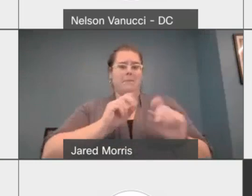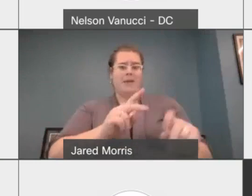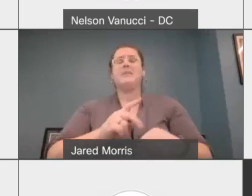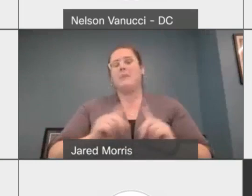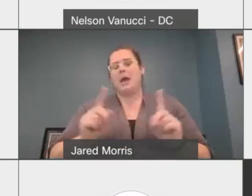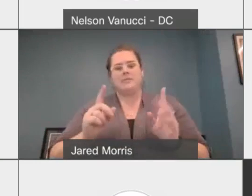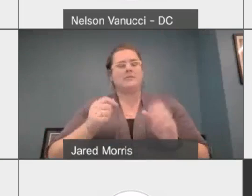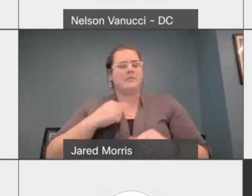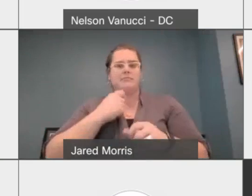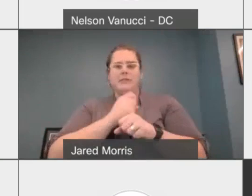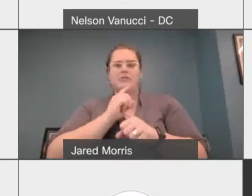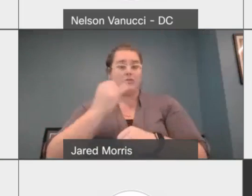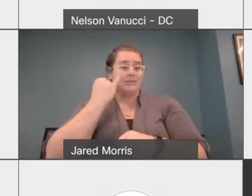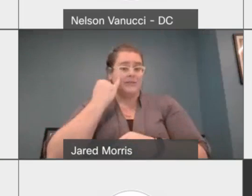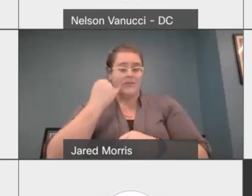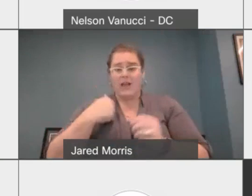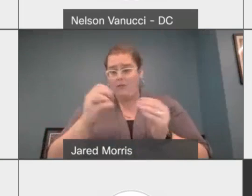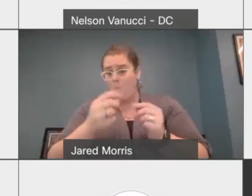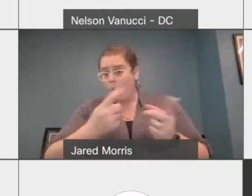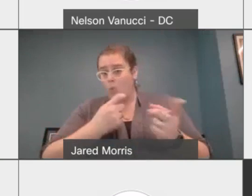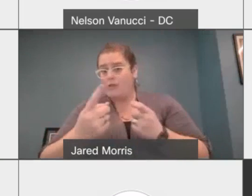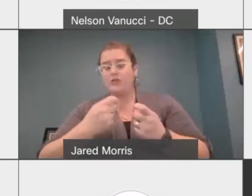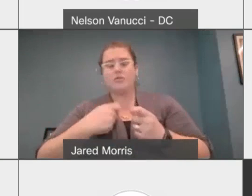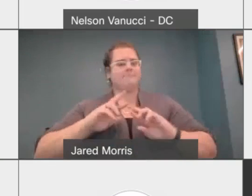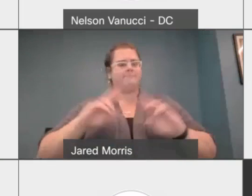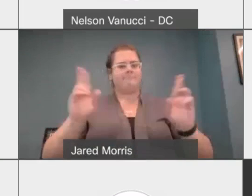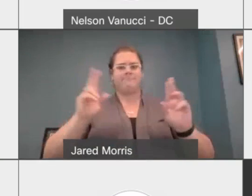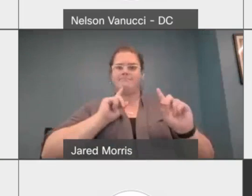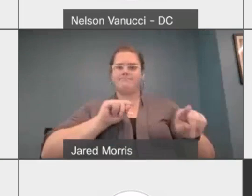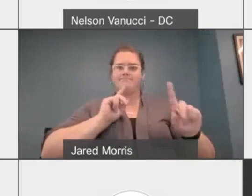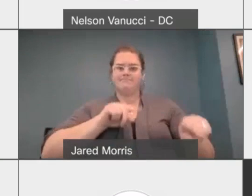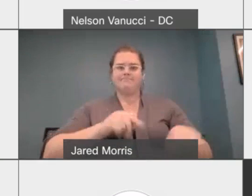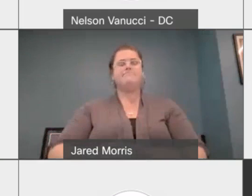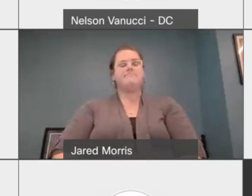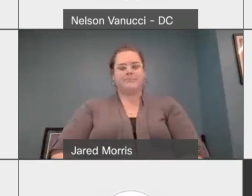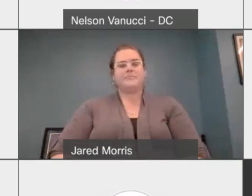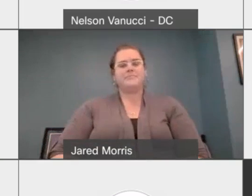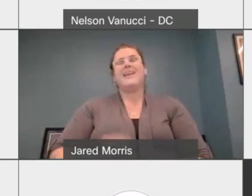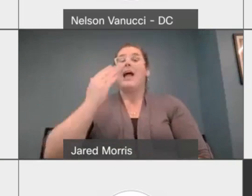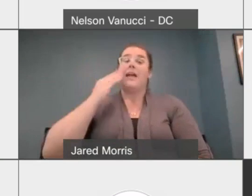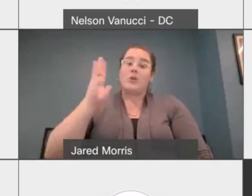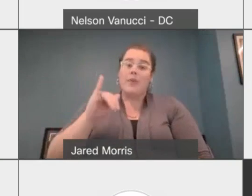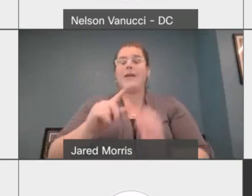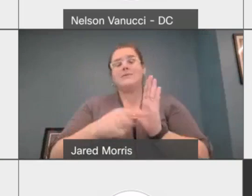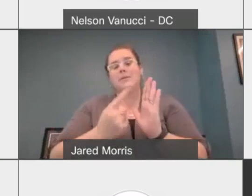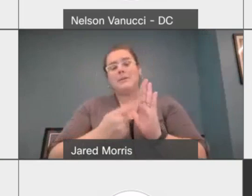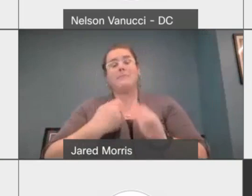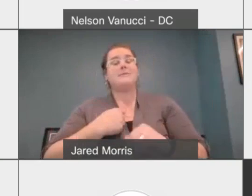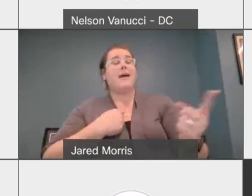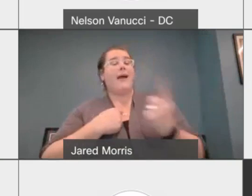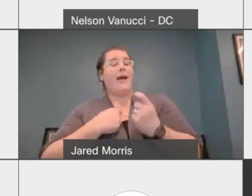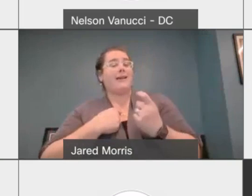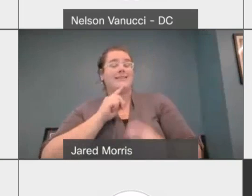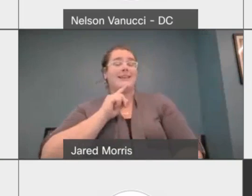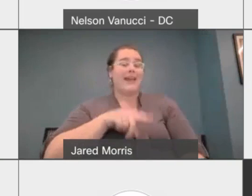we answer any of your questions if you have them. I do know at a certain point, questions have been asked and answered, and